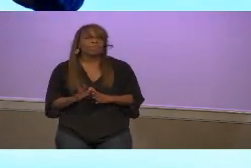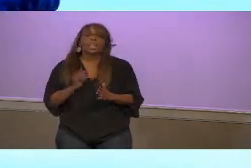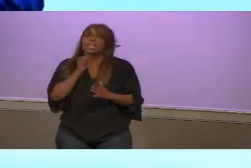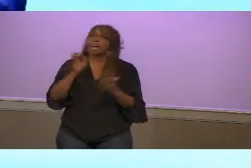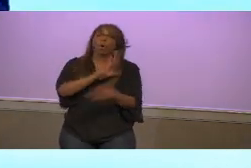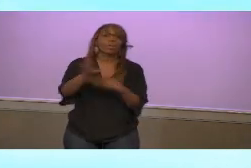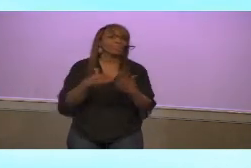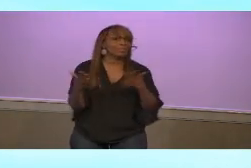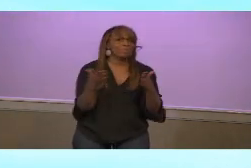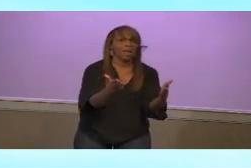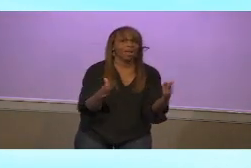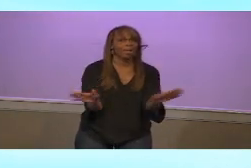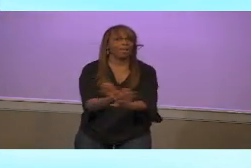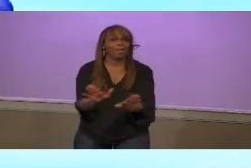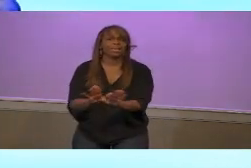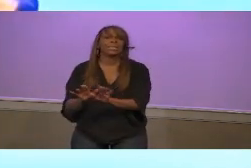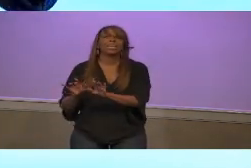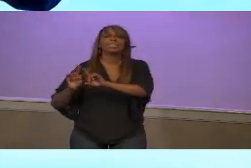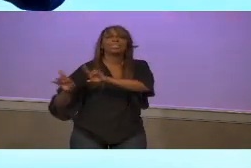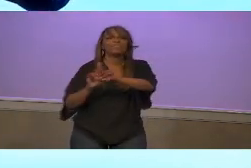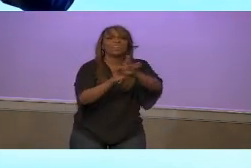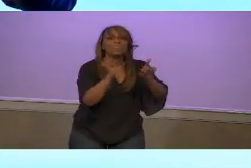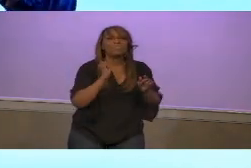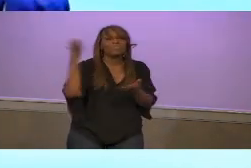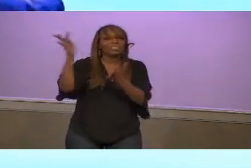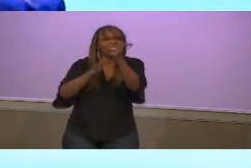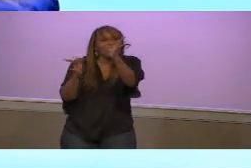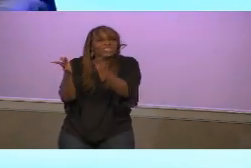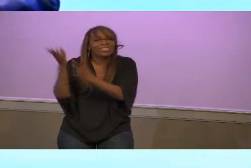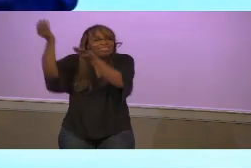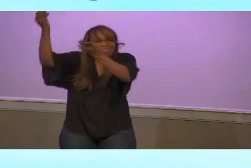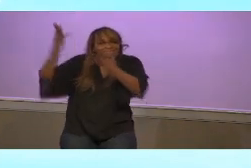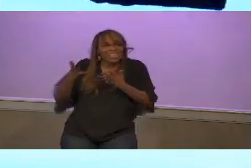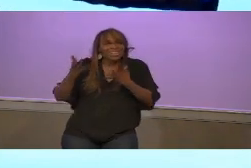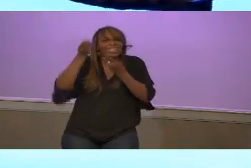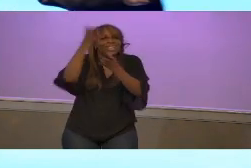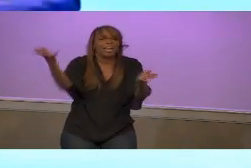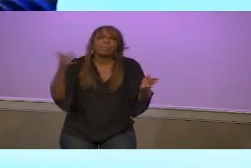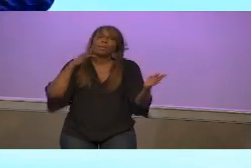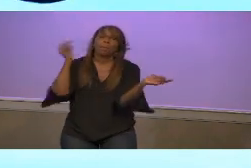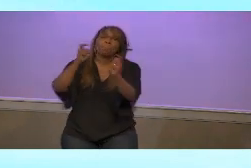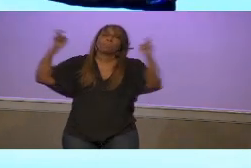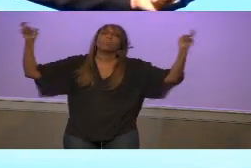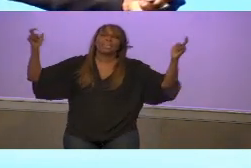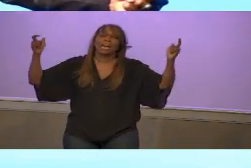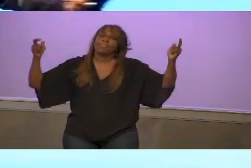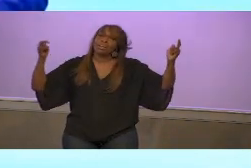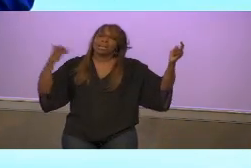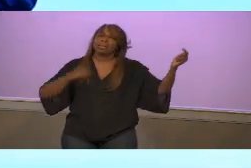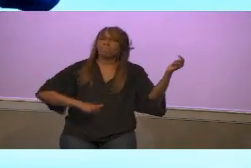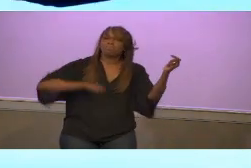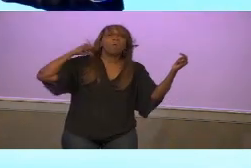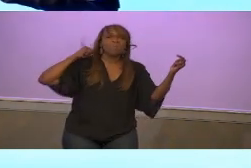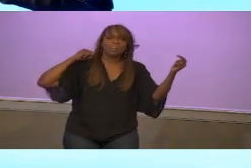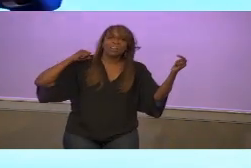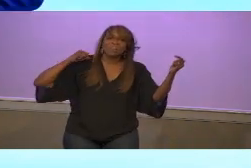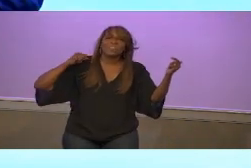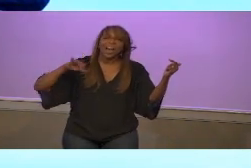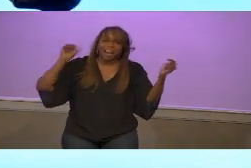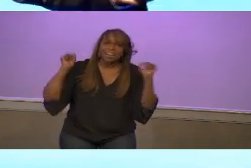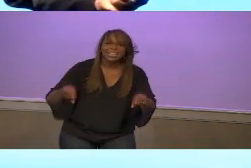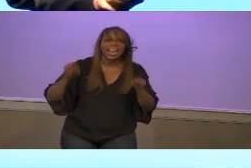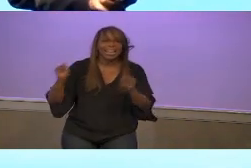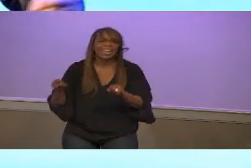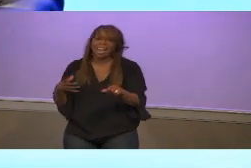all the same way. But Jesus lets us know that I'm big enough and broad enough and rough enough